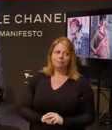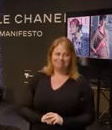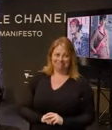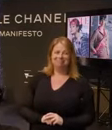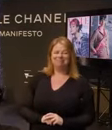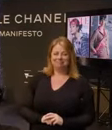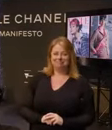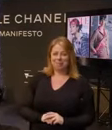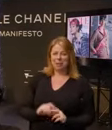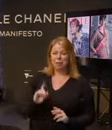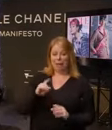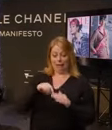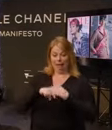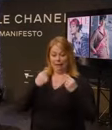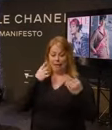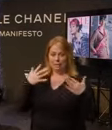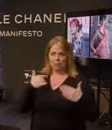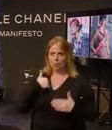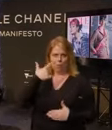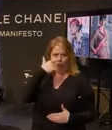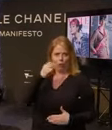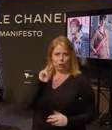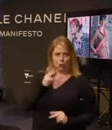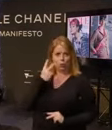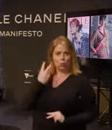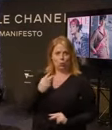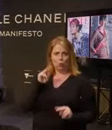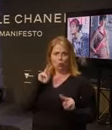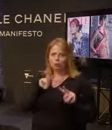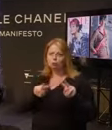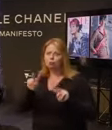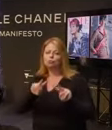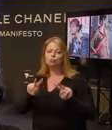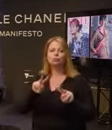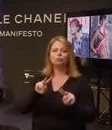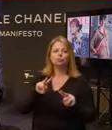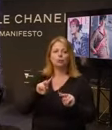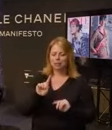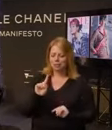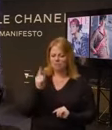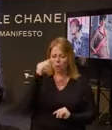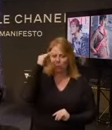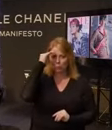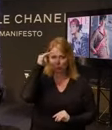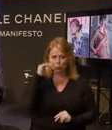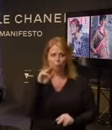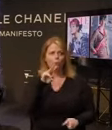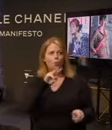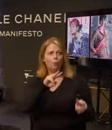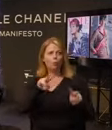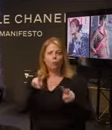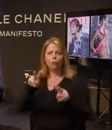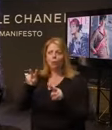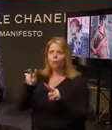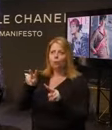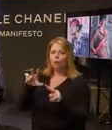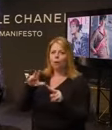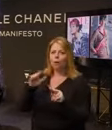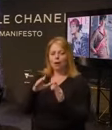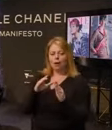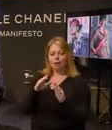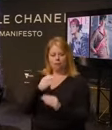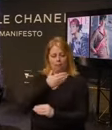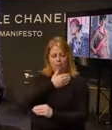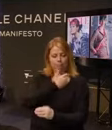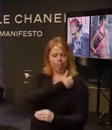exhibition, and I've been lucky enough to see it twice now, but even looking in that very first room, there's a garment, sleeveless